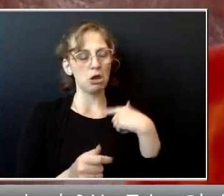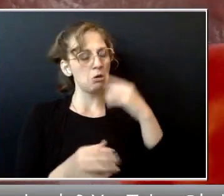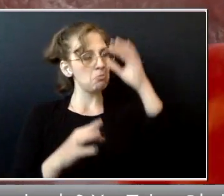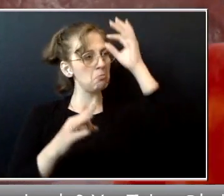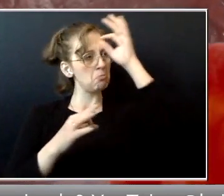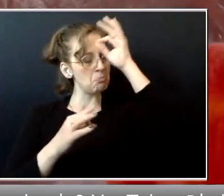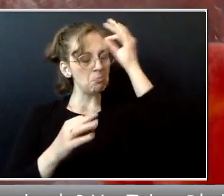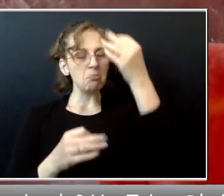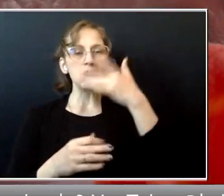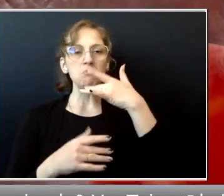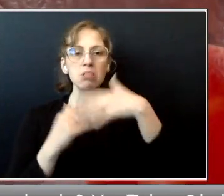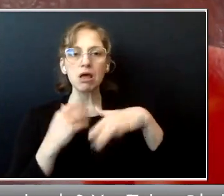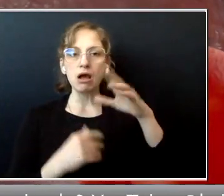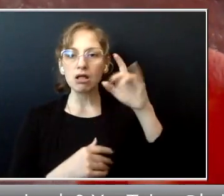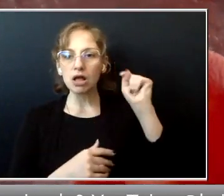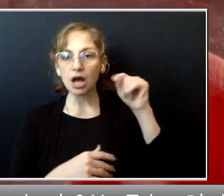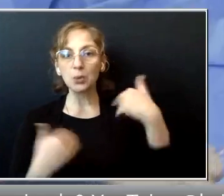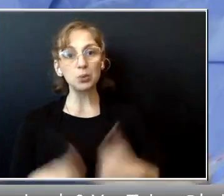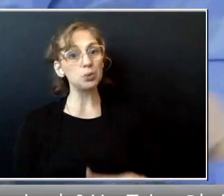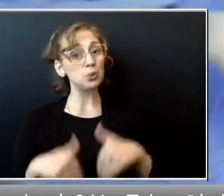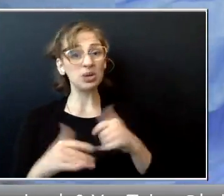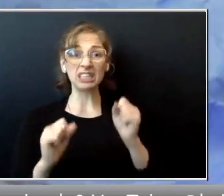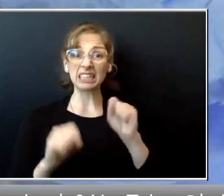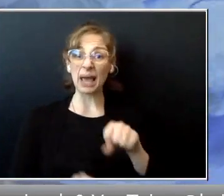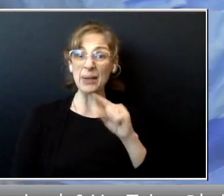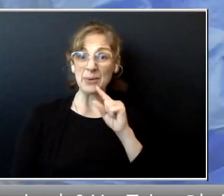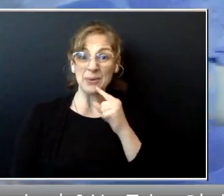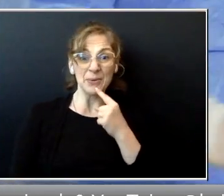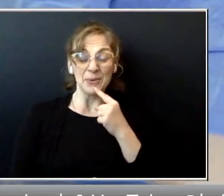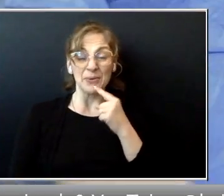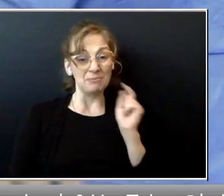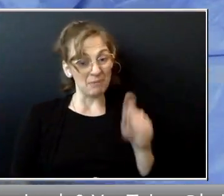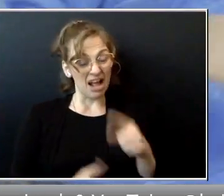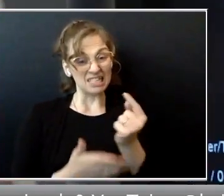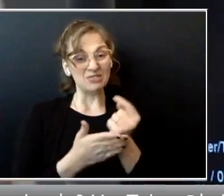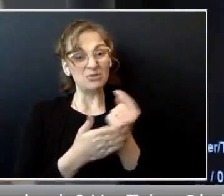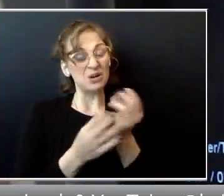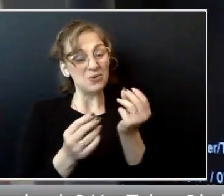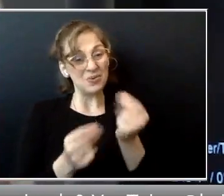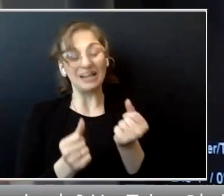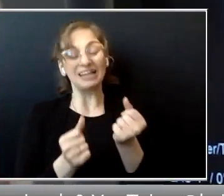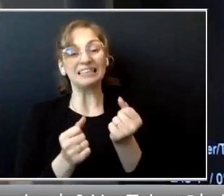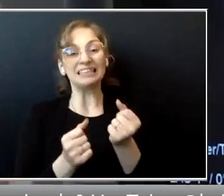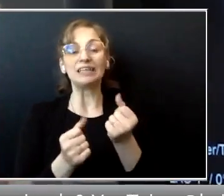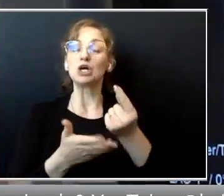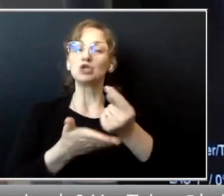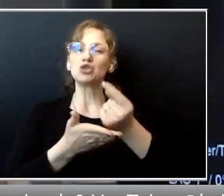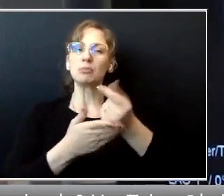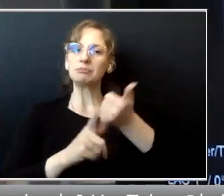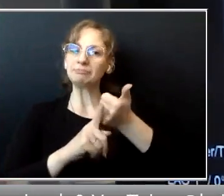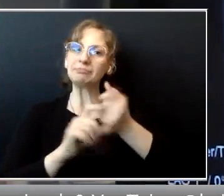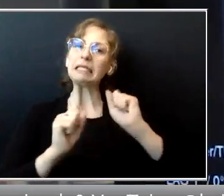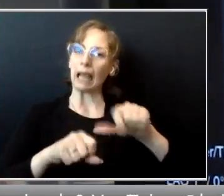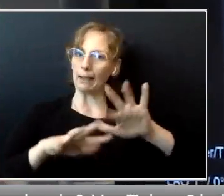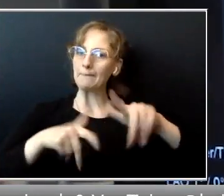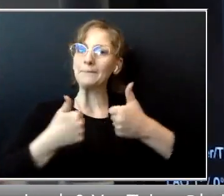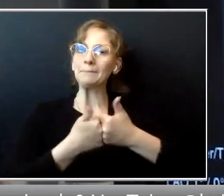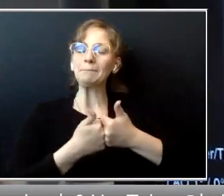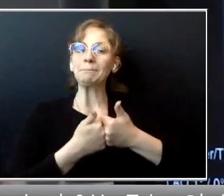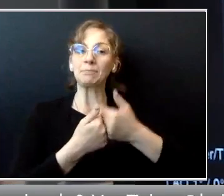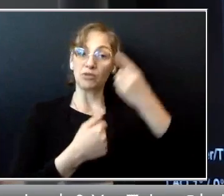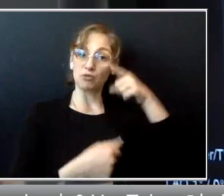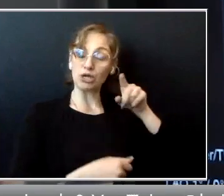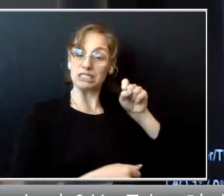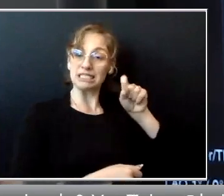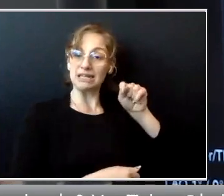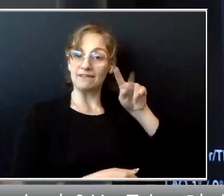can be pretty severe if not treated quickly. The treatment itself can be tricky. In Steve's case, the clot developed in a vein that's getting